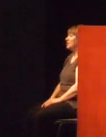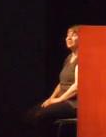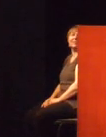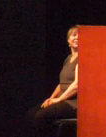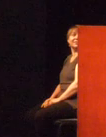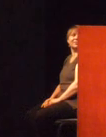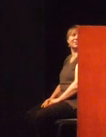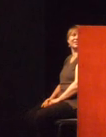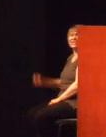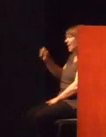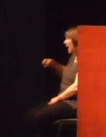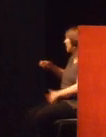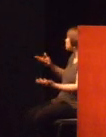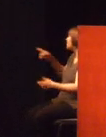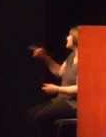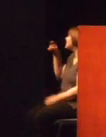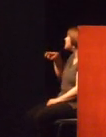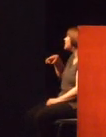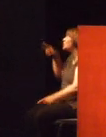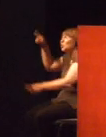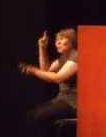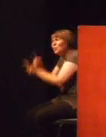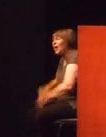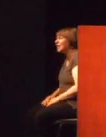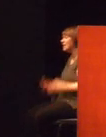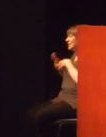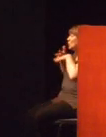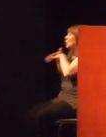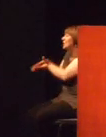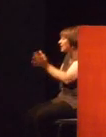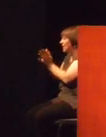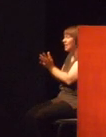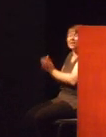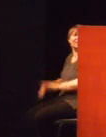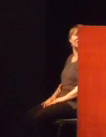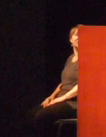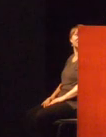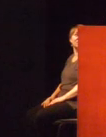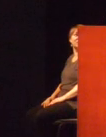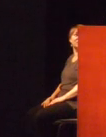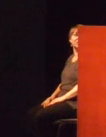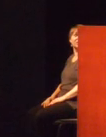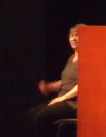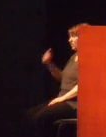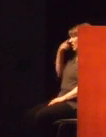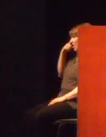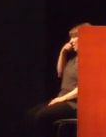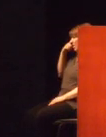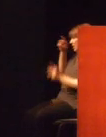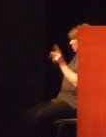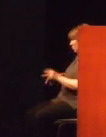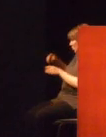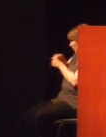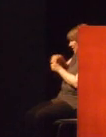and it was like, yes, so what does he need? Why, that's exactly right, he's reintegrating. And she said, well, I think people in reintegration need